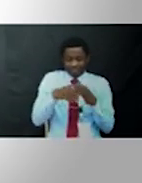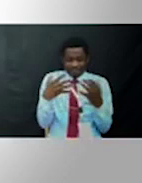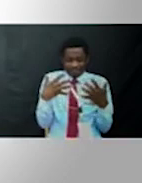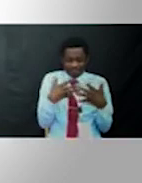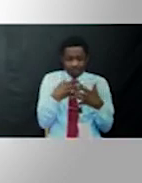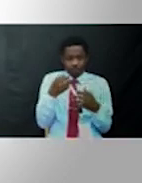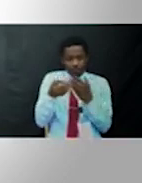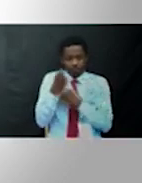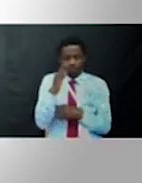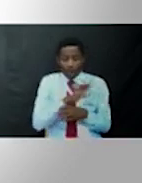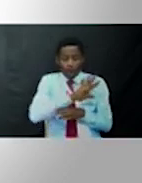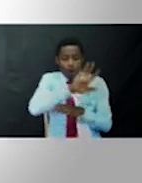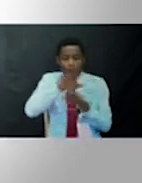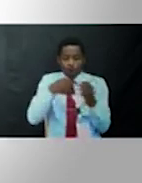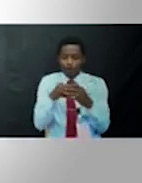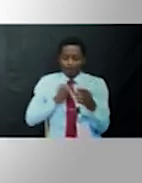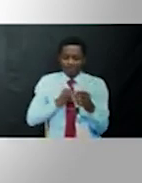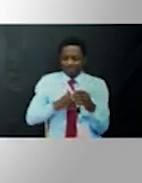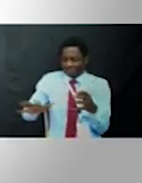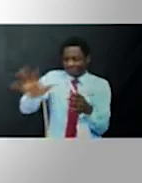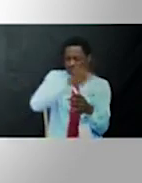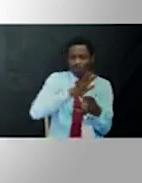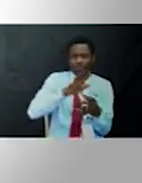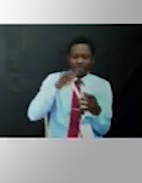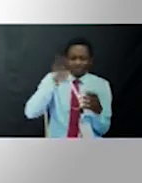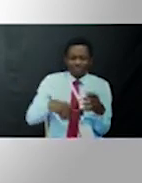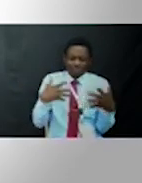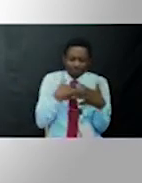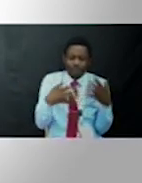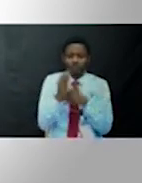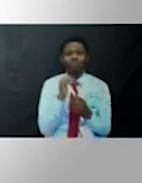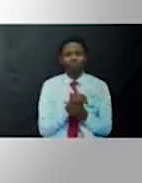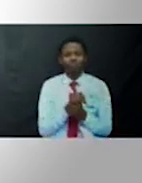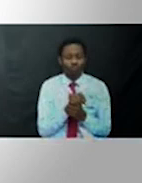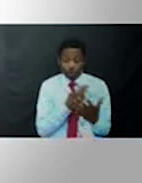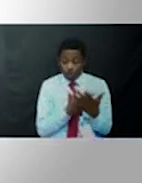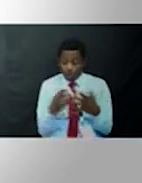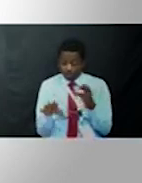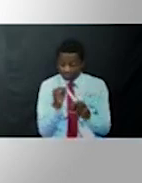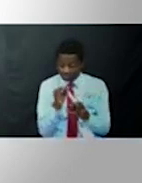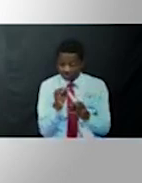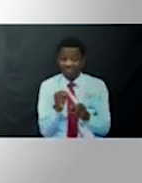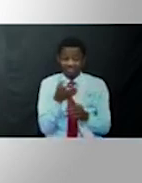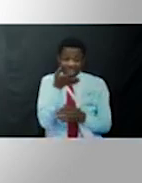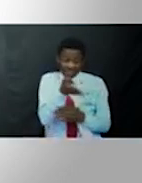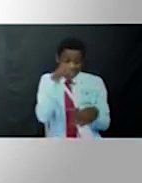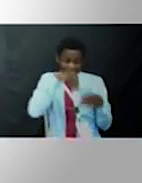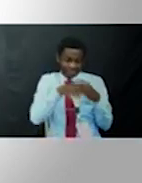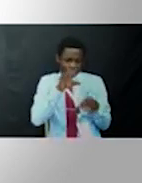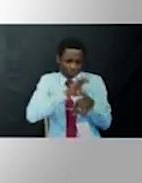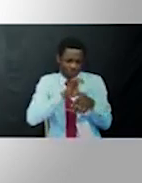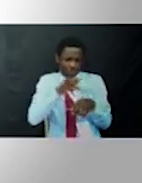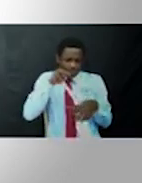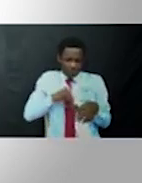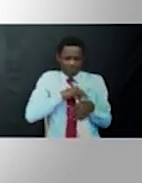local church. As for the Holy Spirit, he's at work. But some of the things that stop him is where there is no fear of God. When we remove the